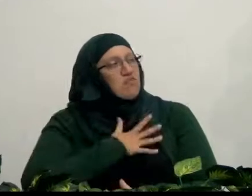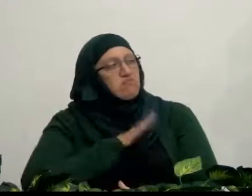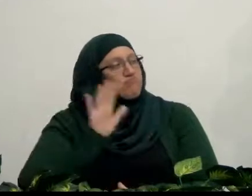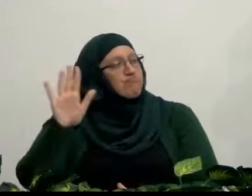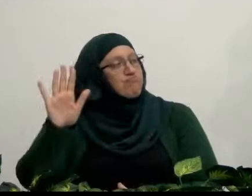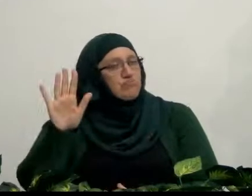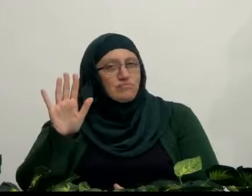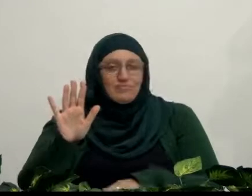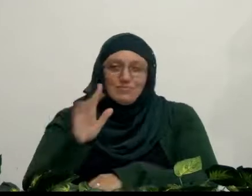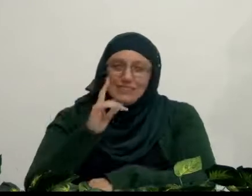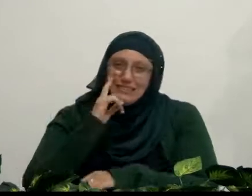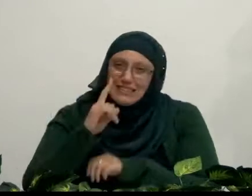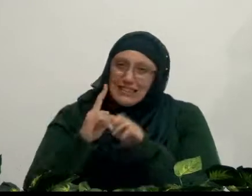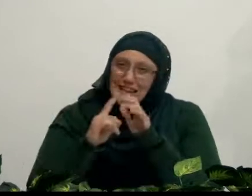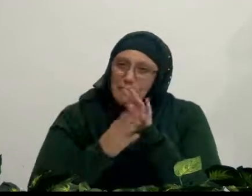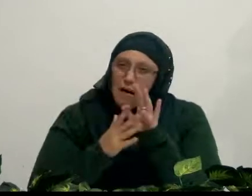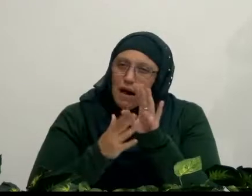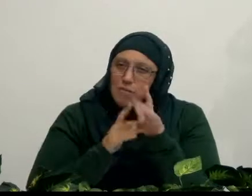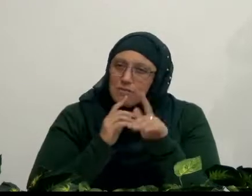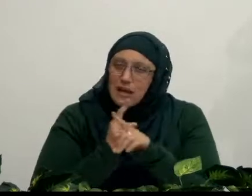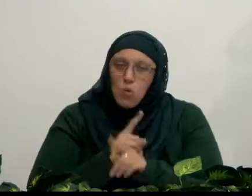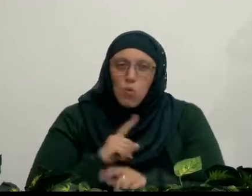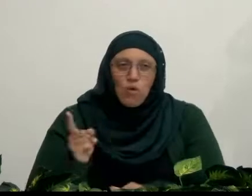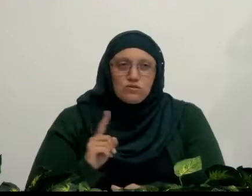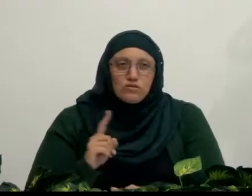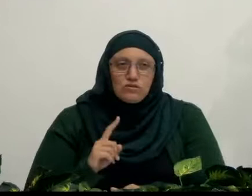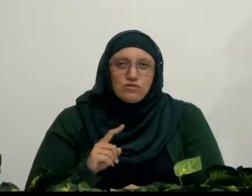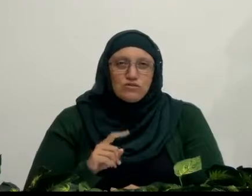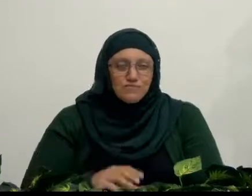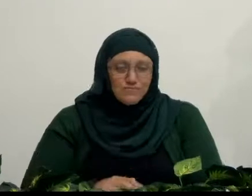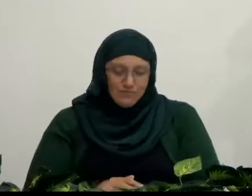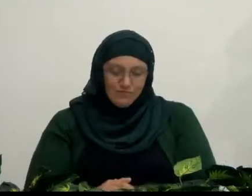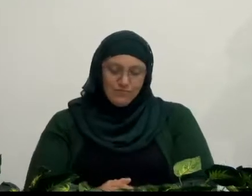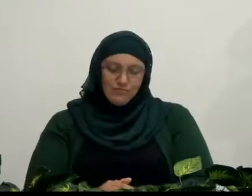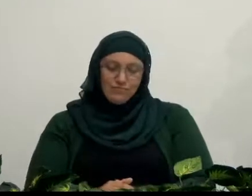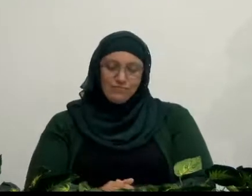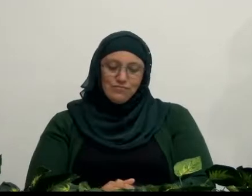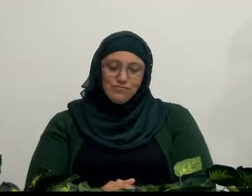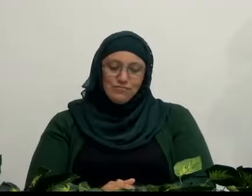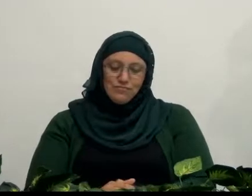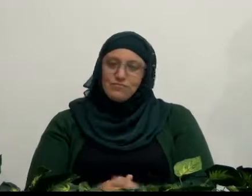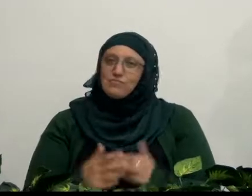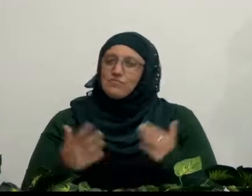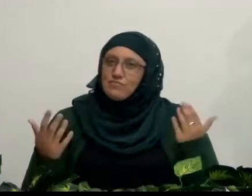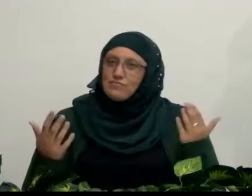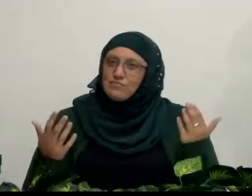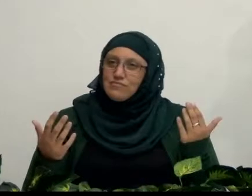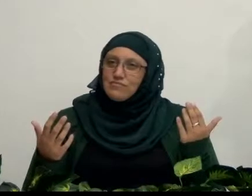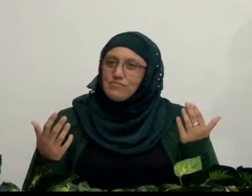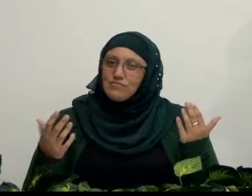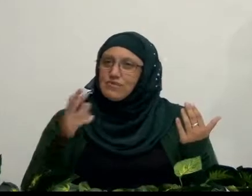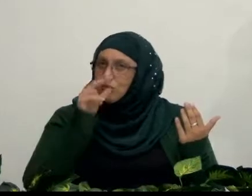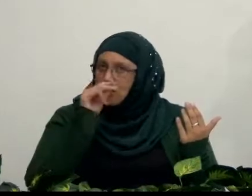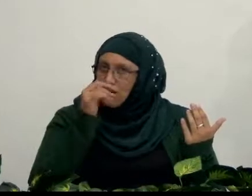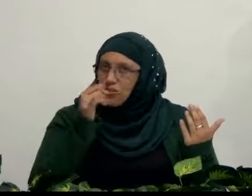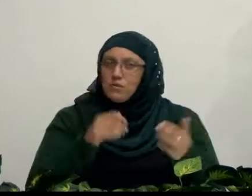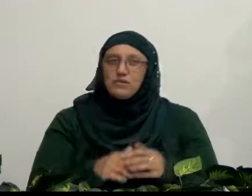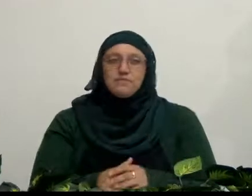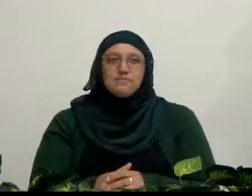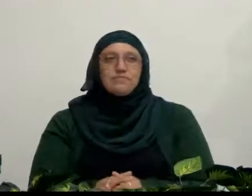Look at the answer of Imam Sadiq alayhi salam. Today would be the answer of Imam Zaman. Imam Sadiq says, Yatawalluna, do they love